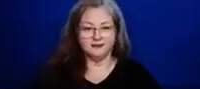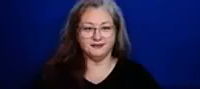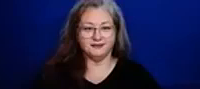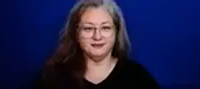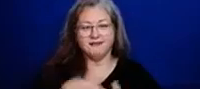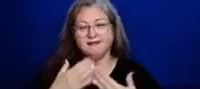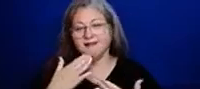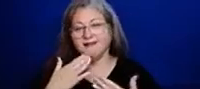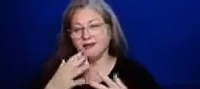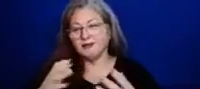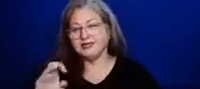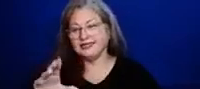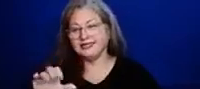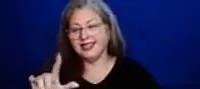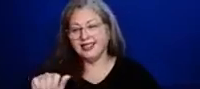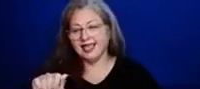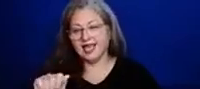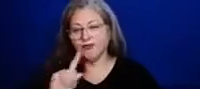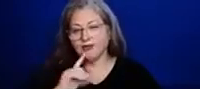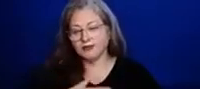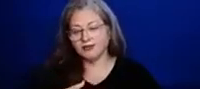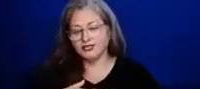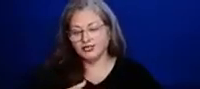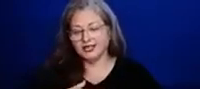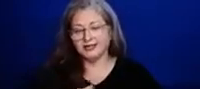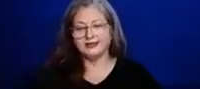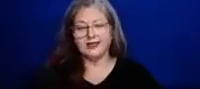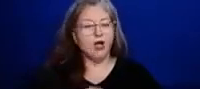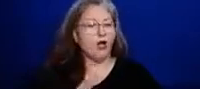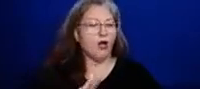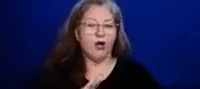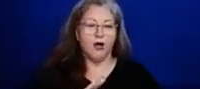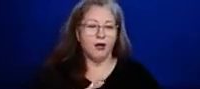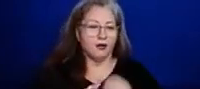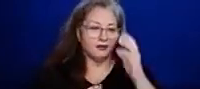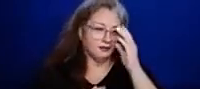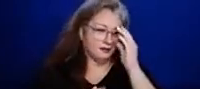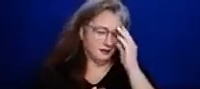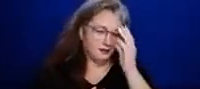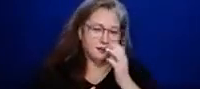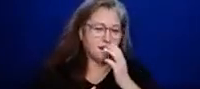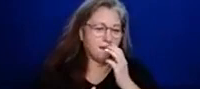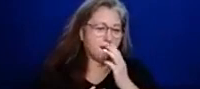Thank you so much, Cecilia. Really appreciate it. Igualmente,